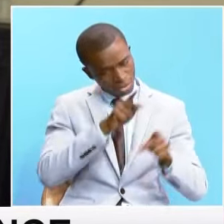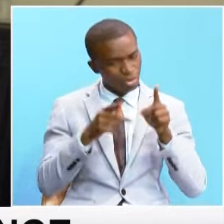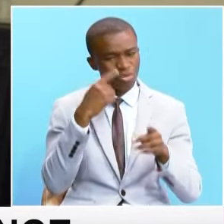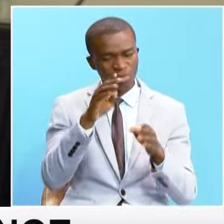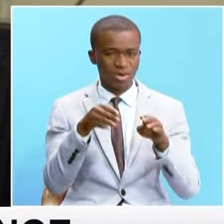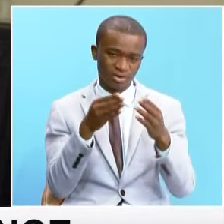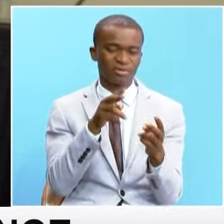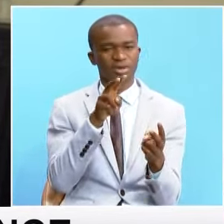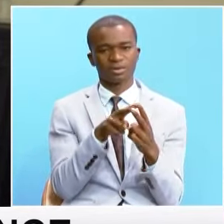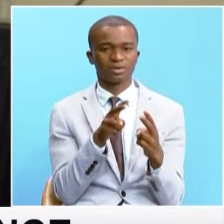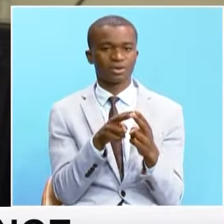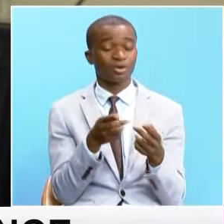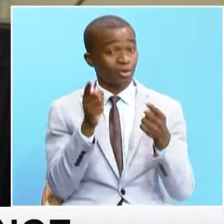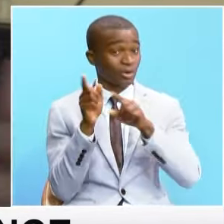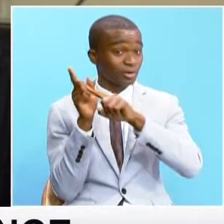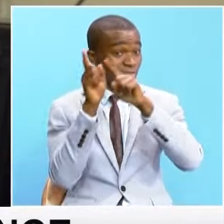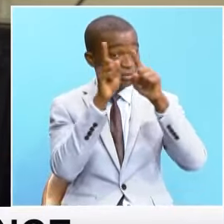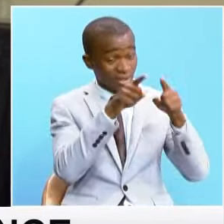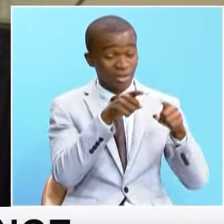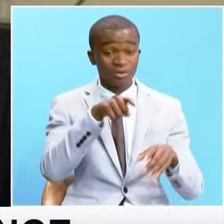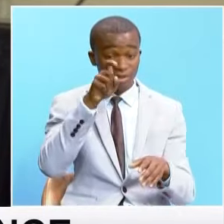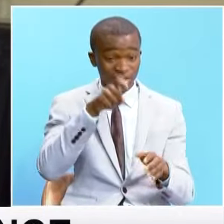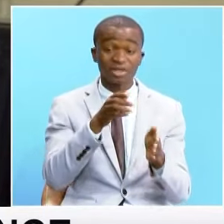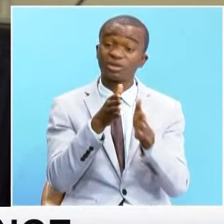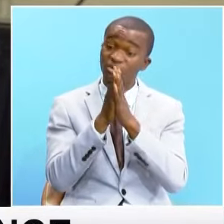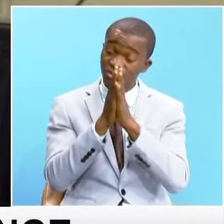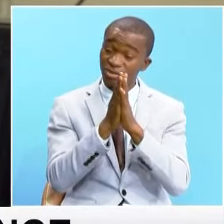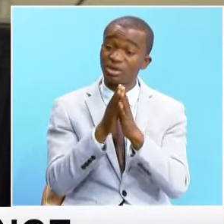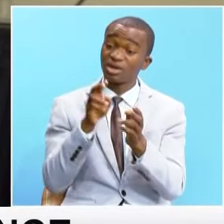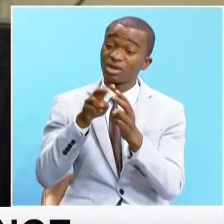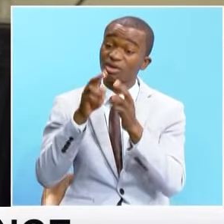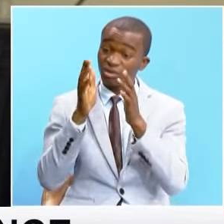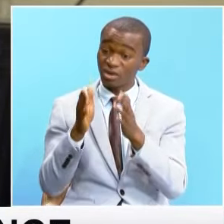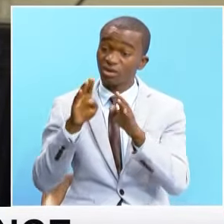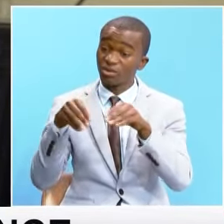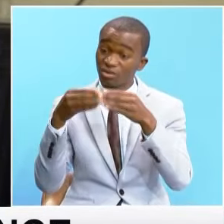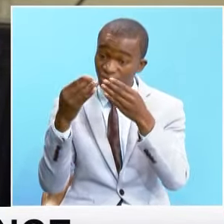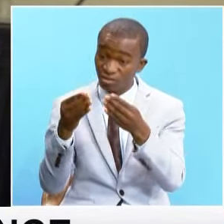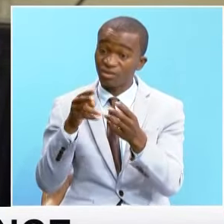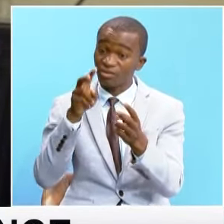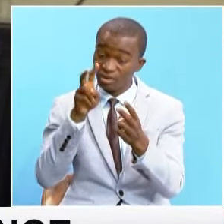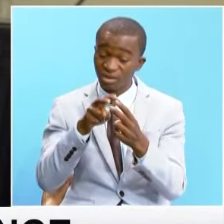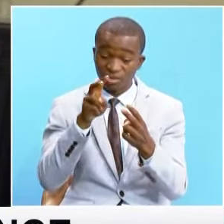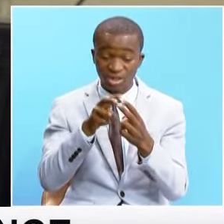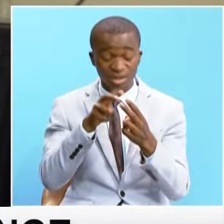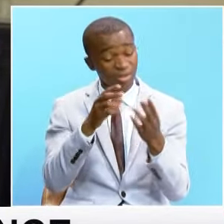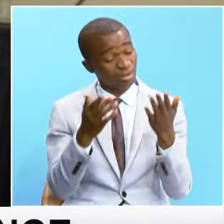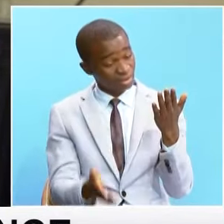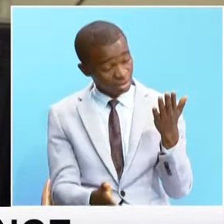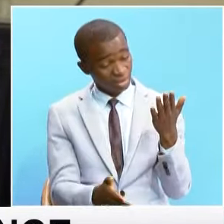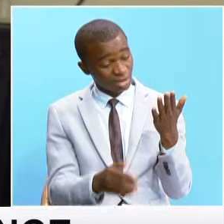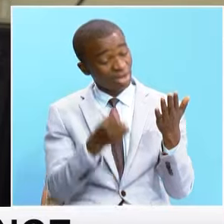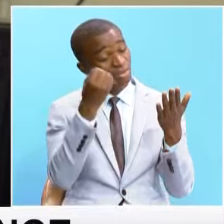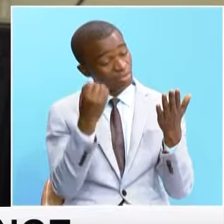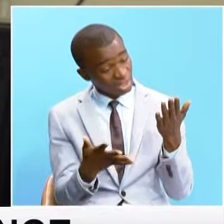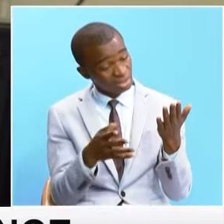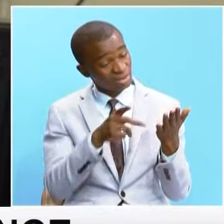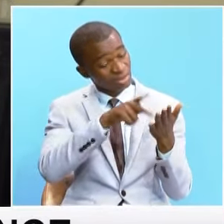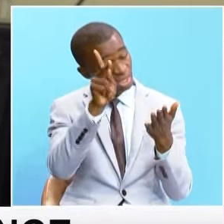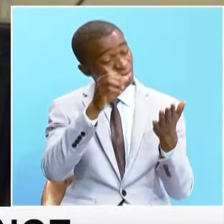when you go there, you have to plead to this contractor to give you the contract sum, how much he has been